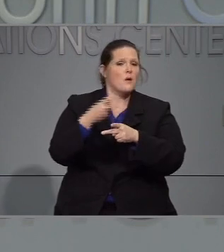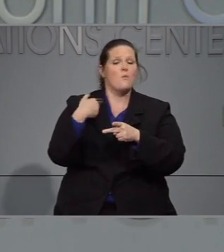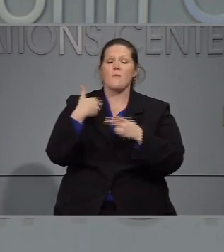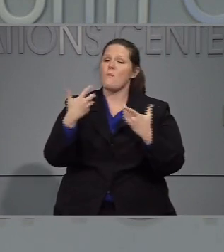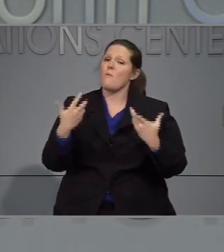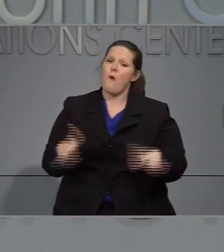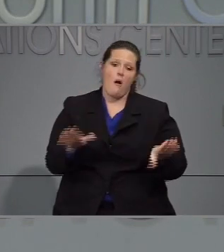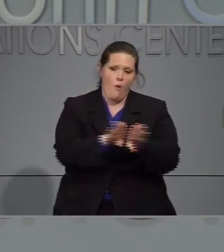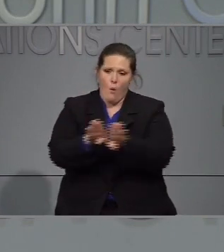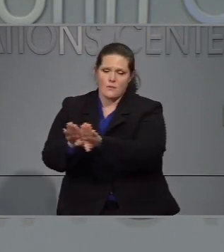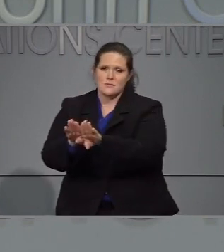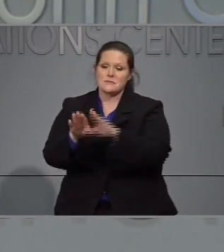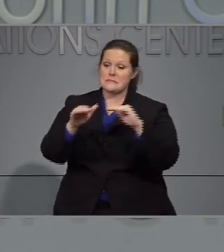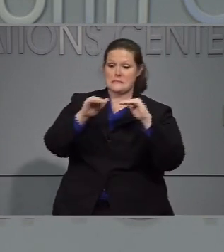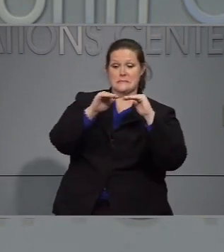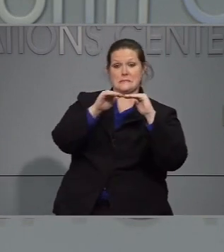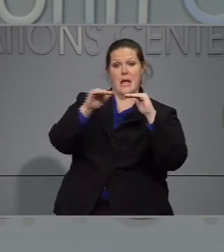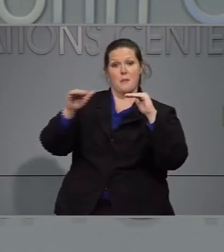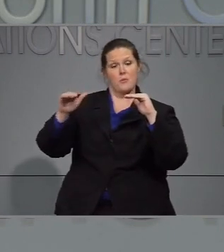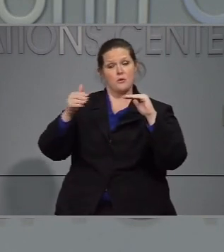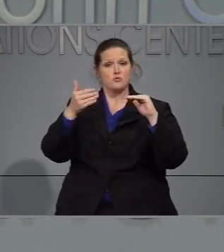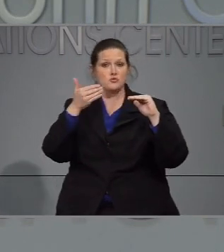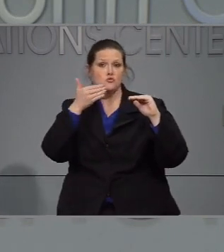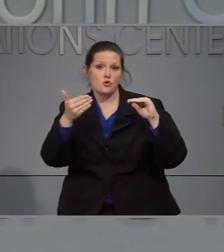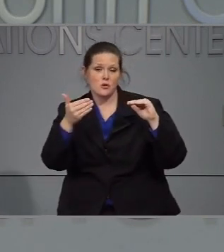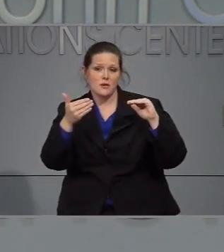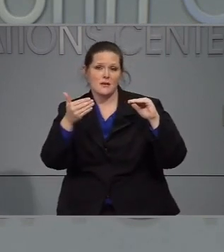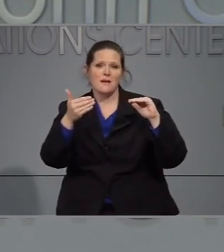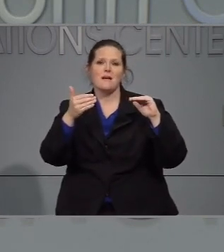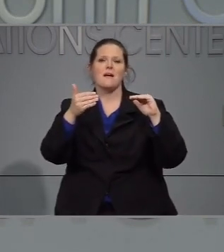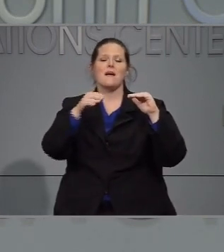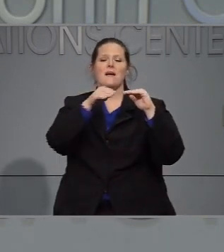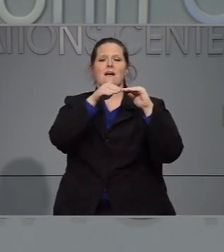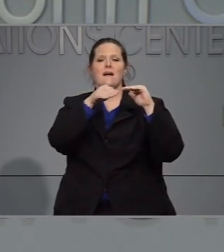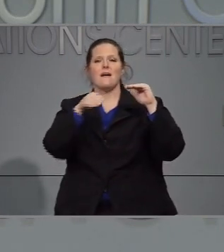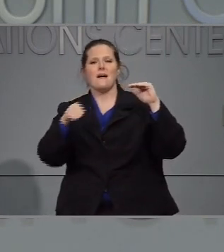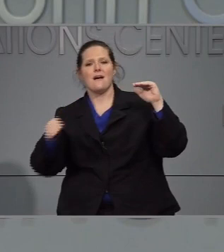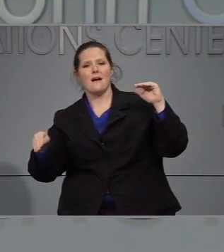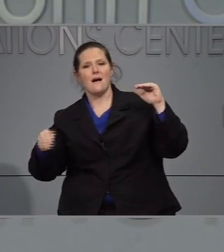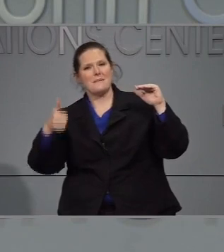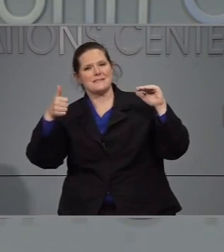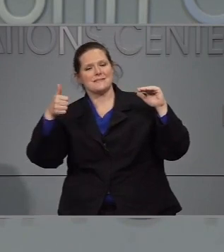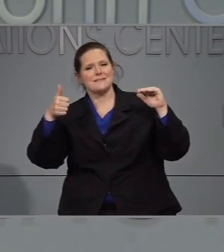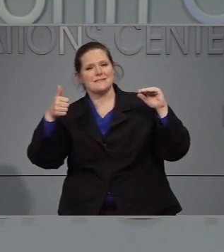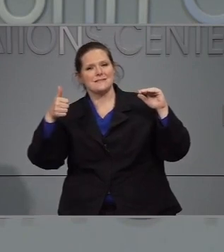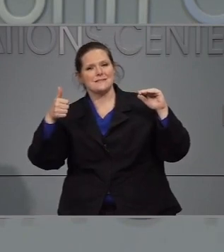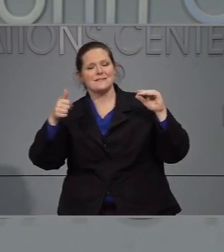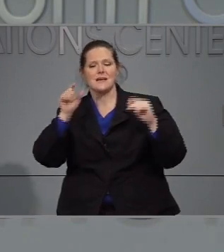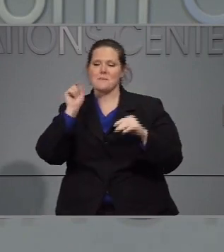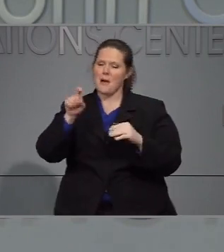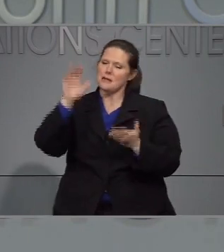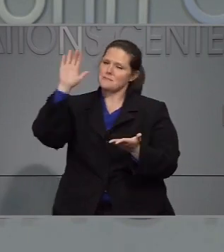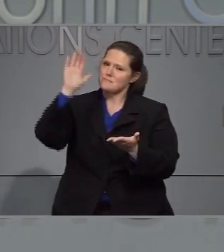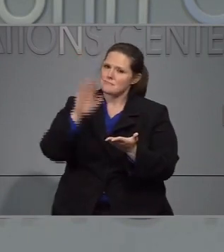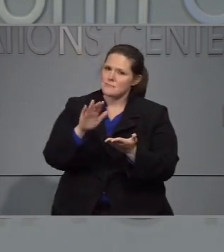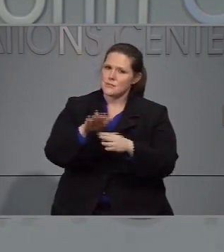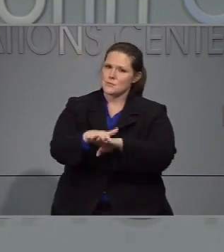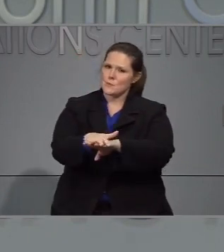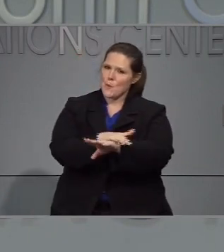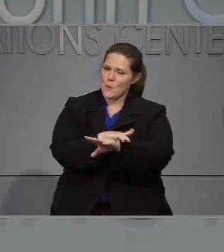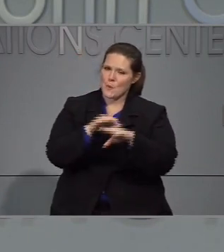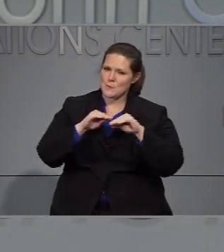good, but decreasing is better. Slowing the spread of this virus requires